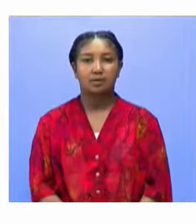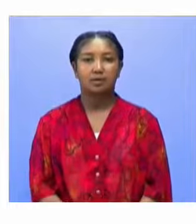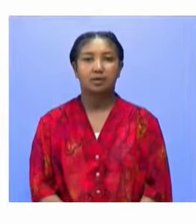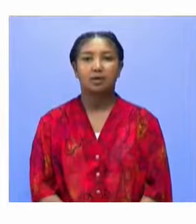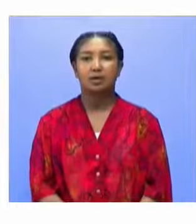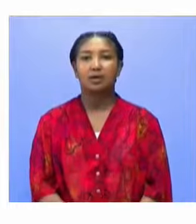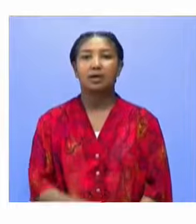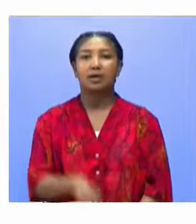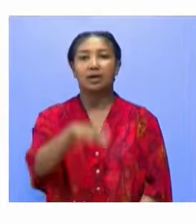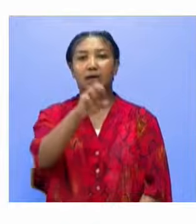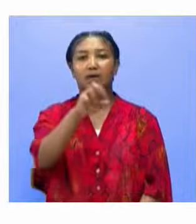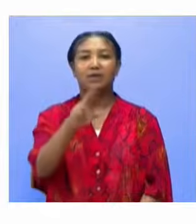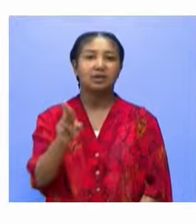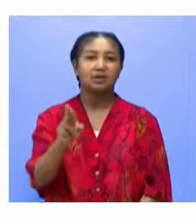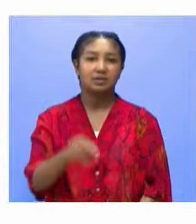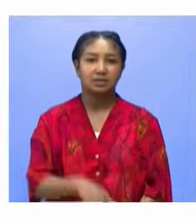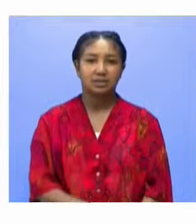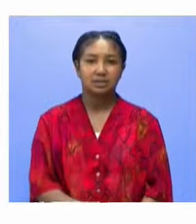What about ever here?